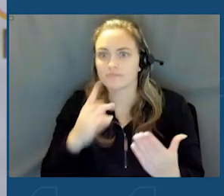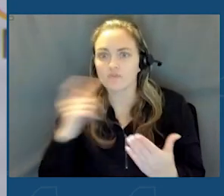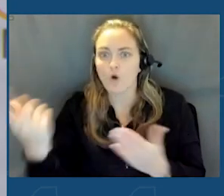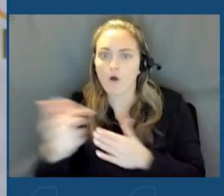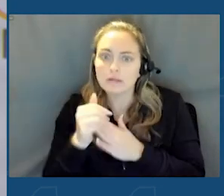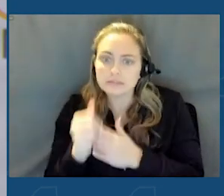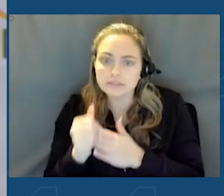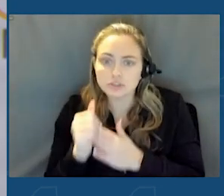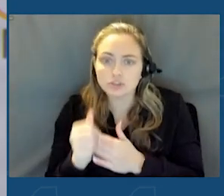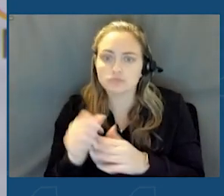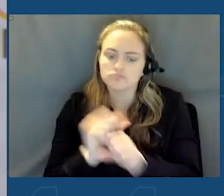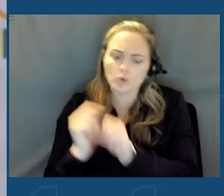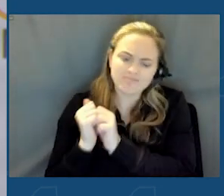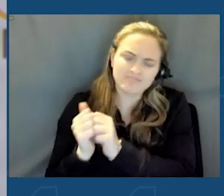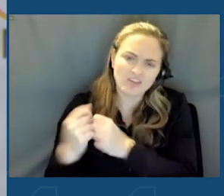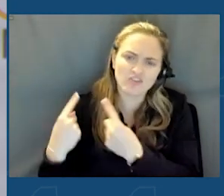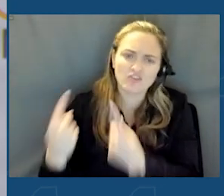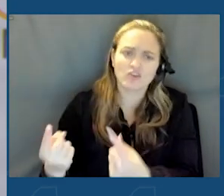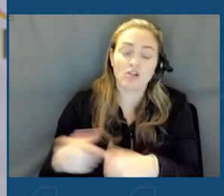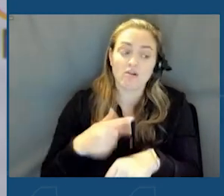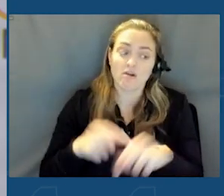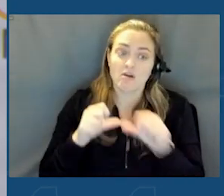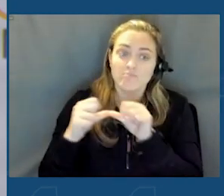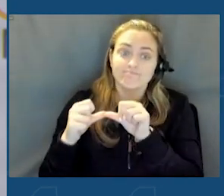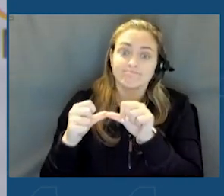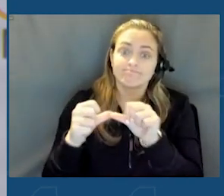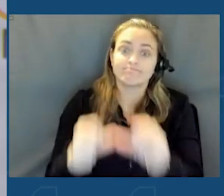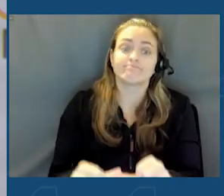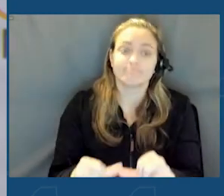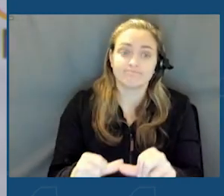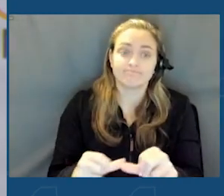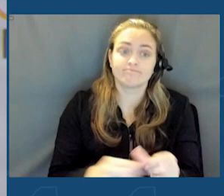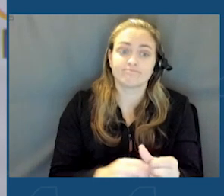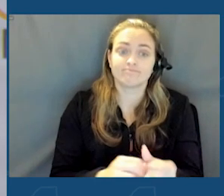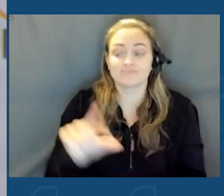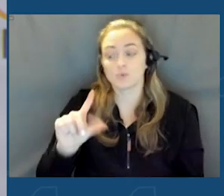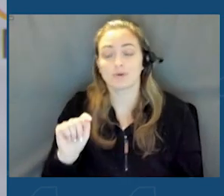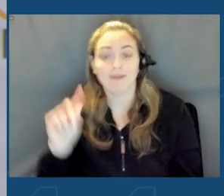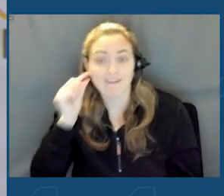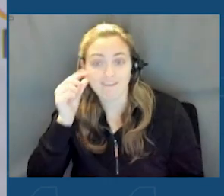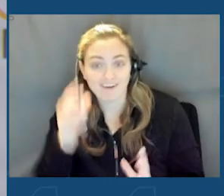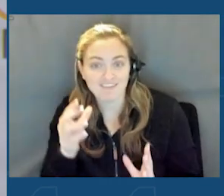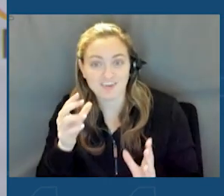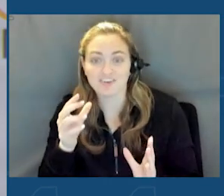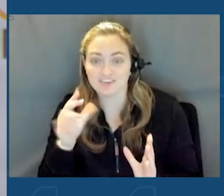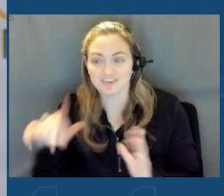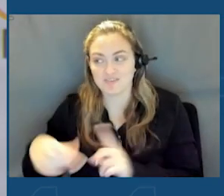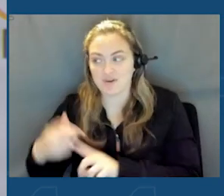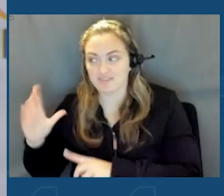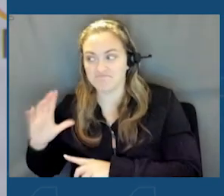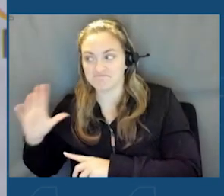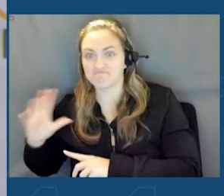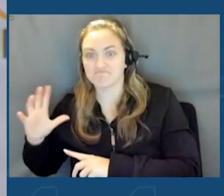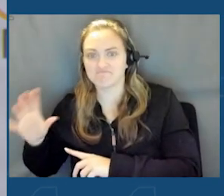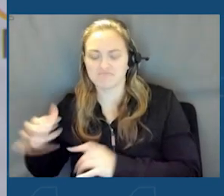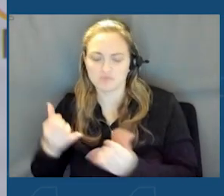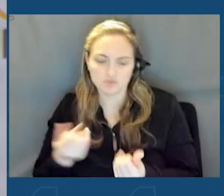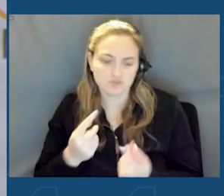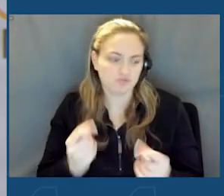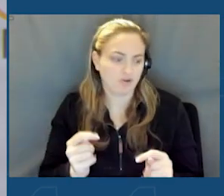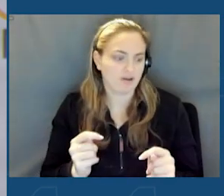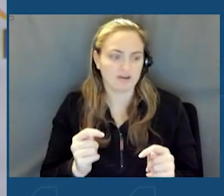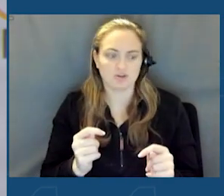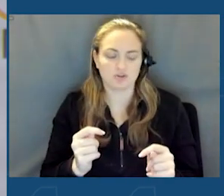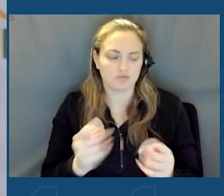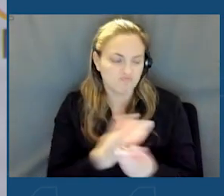worked together on this. It's been a long journey since my Lieutenant Governor days. And so we've been working together to try and eradicate this pain